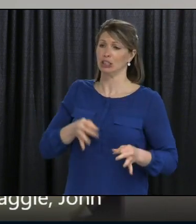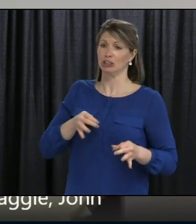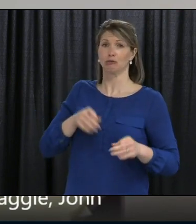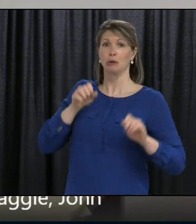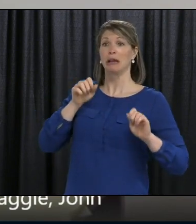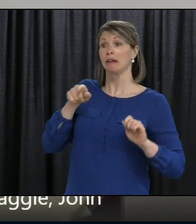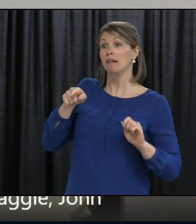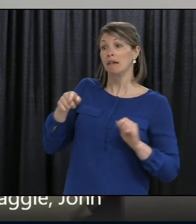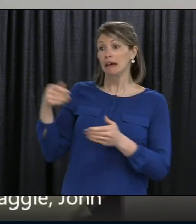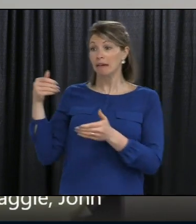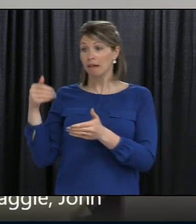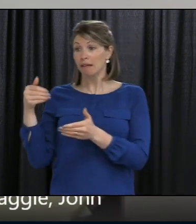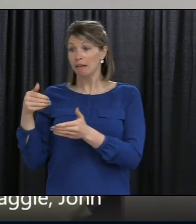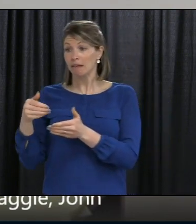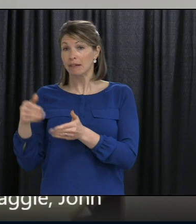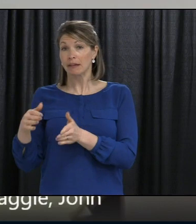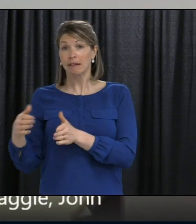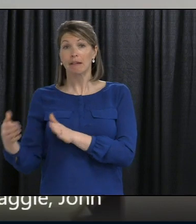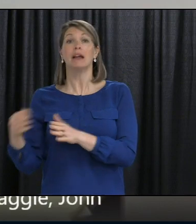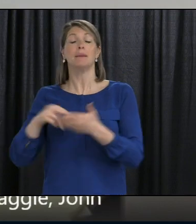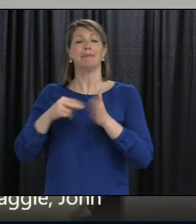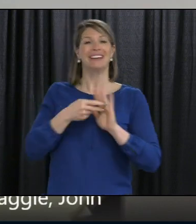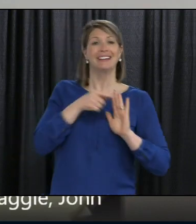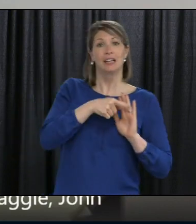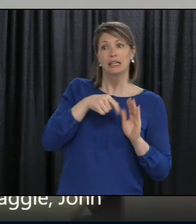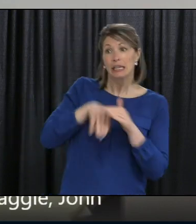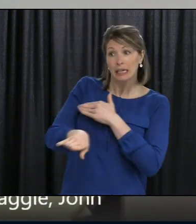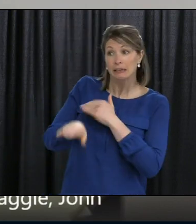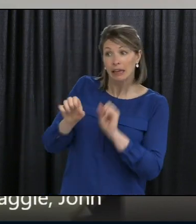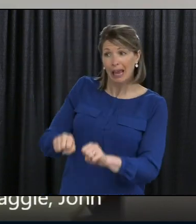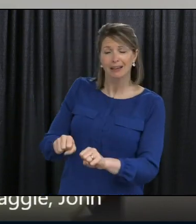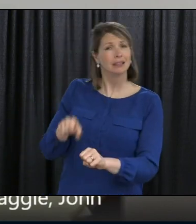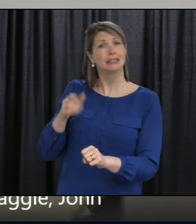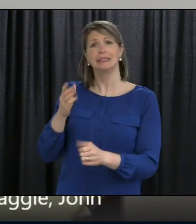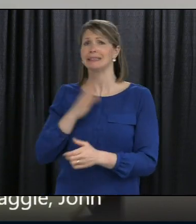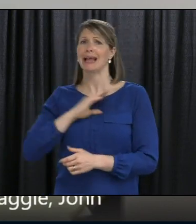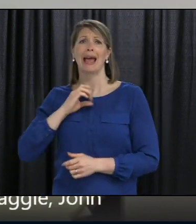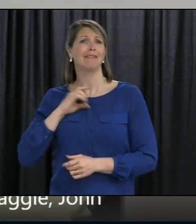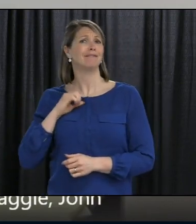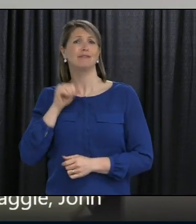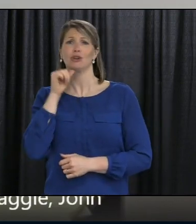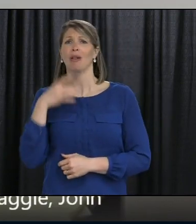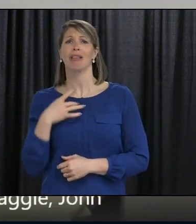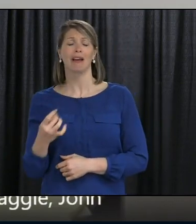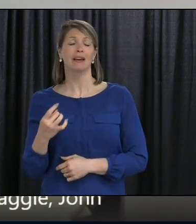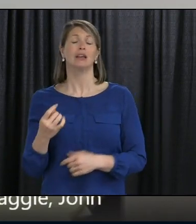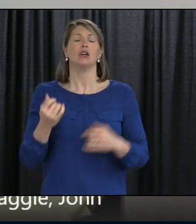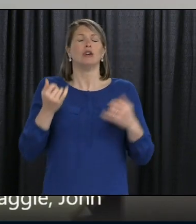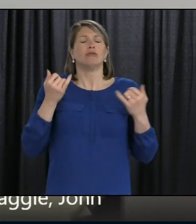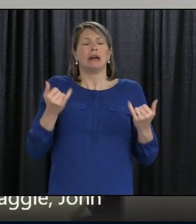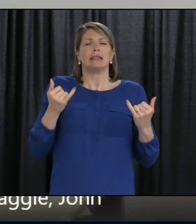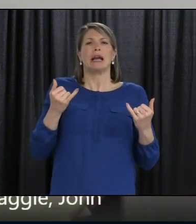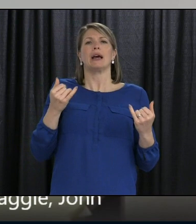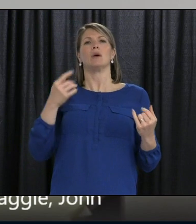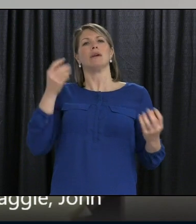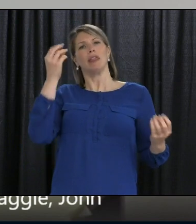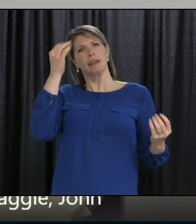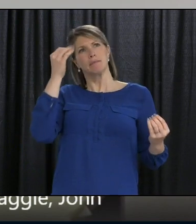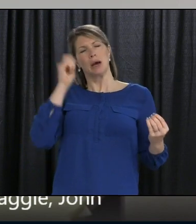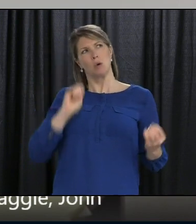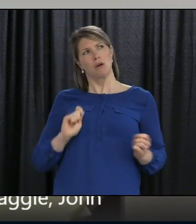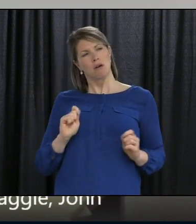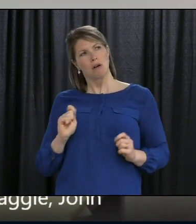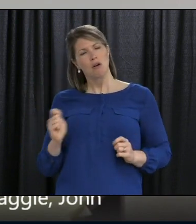to go away in a short period of time. So at the end of the day, you take the best public health advice of the day